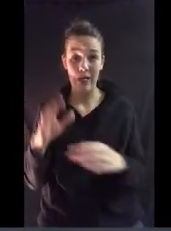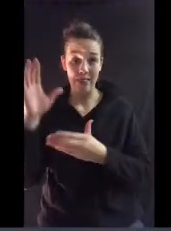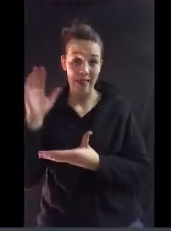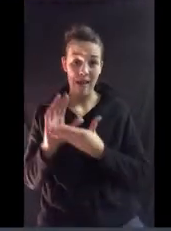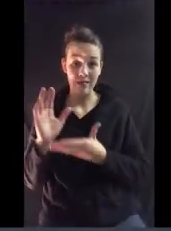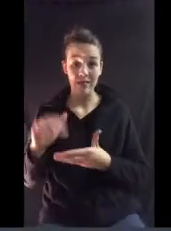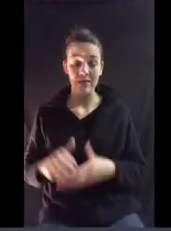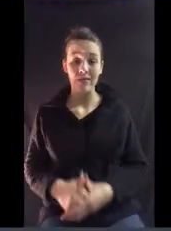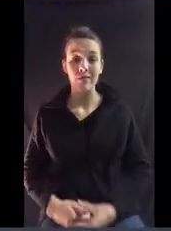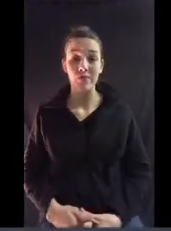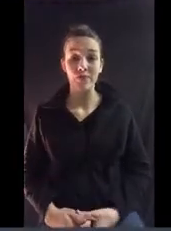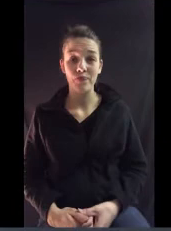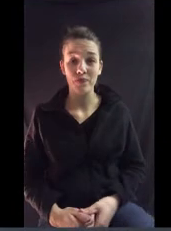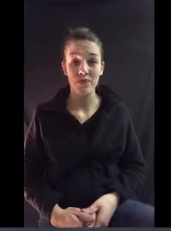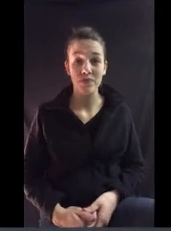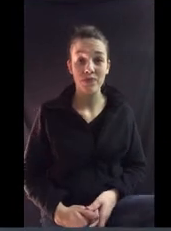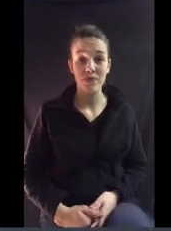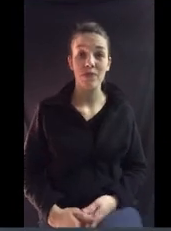Can we do less?